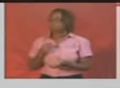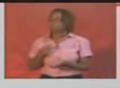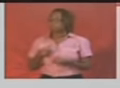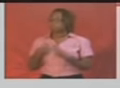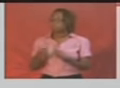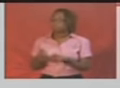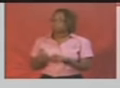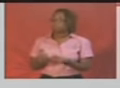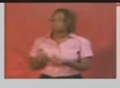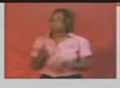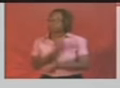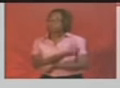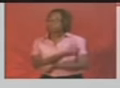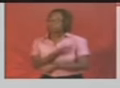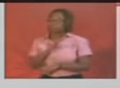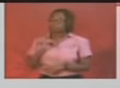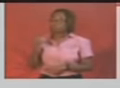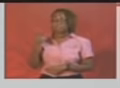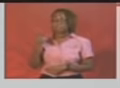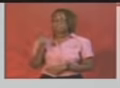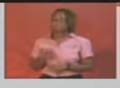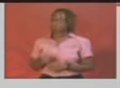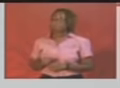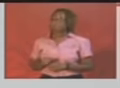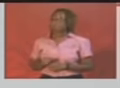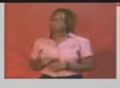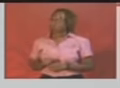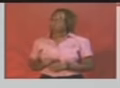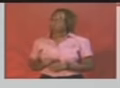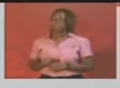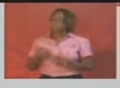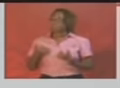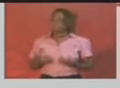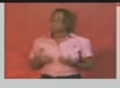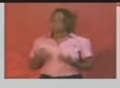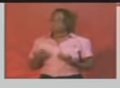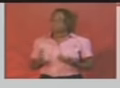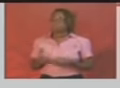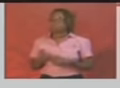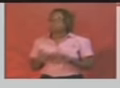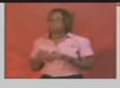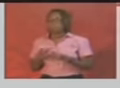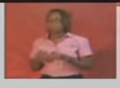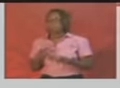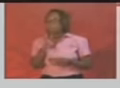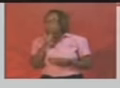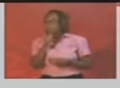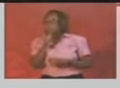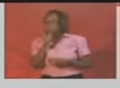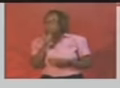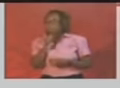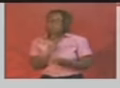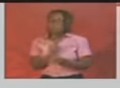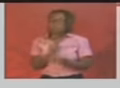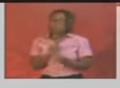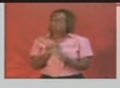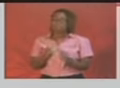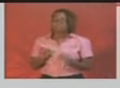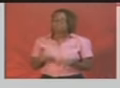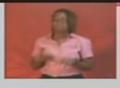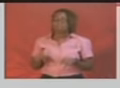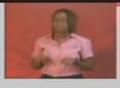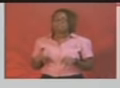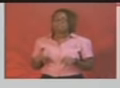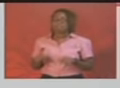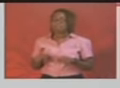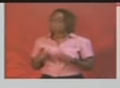facility arrives into the country. With regards to private sector, again, the healthcare workers in private sector will be included. And through